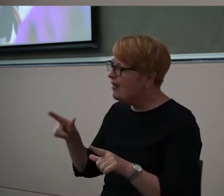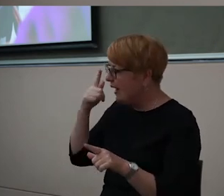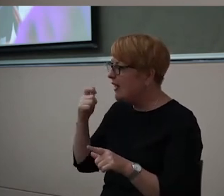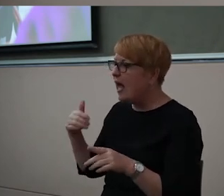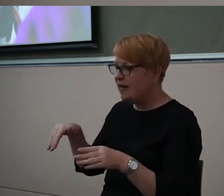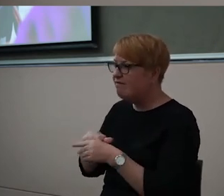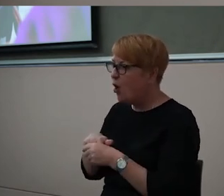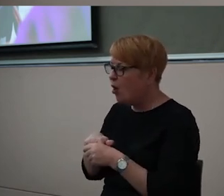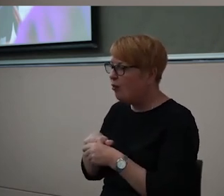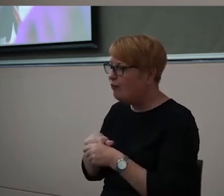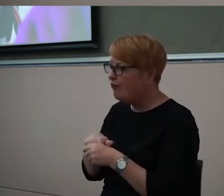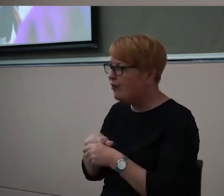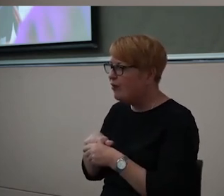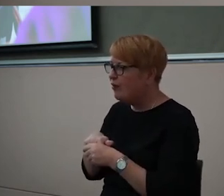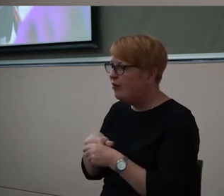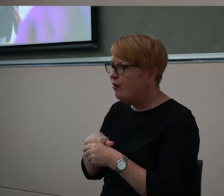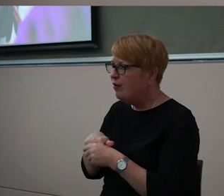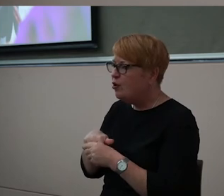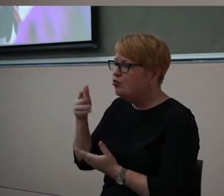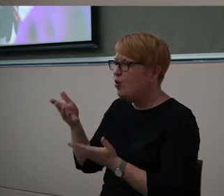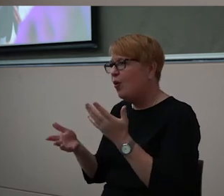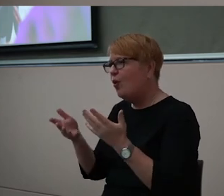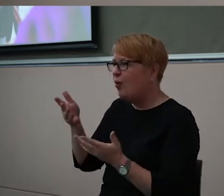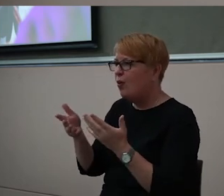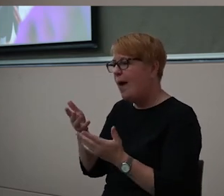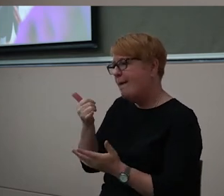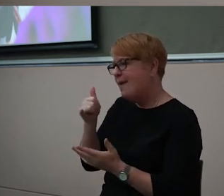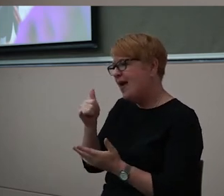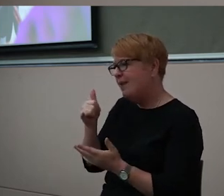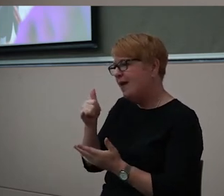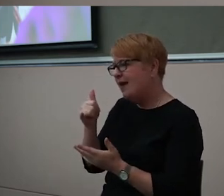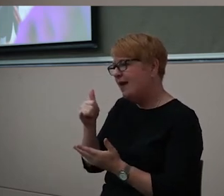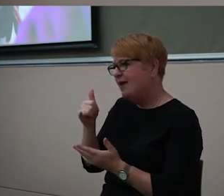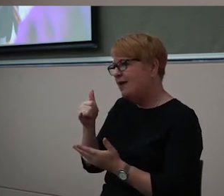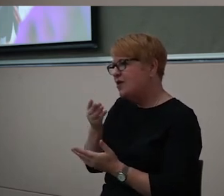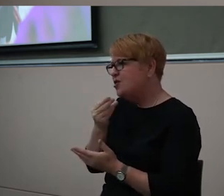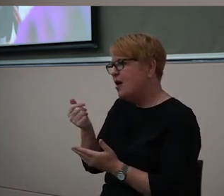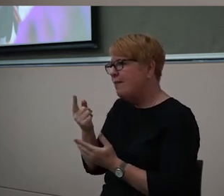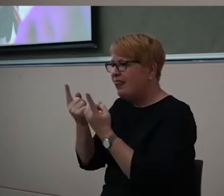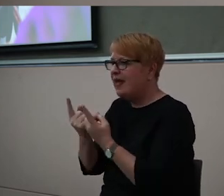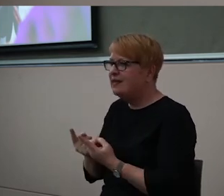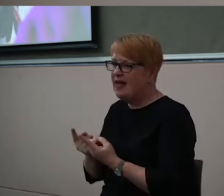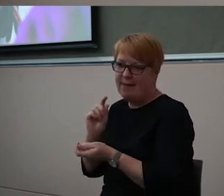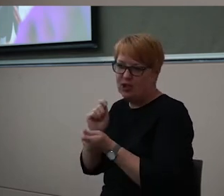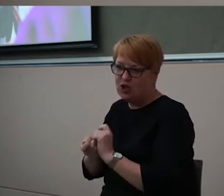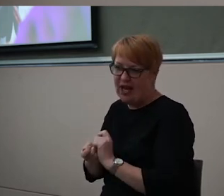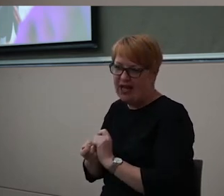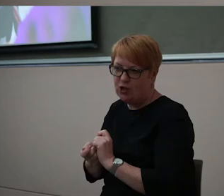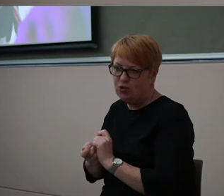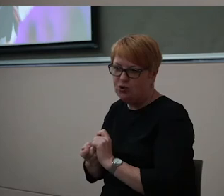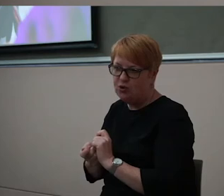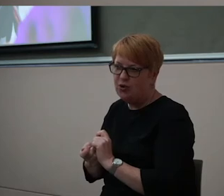woman. And it struck me because it made me think about